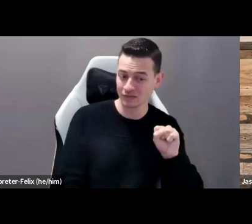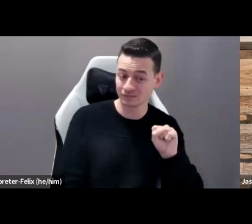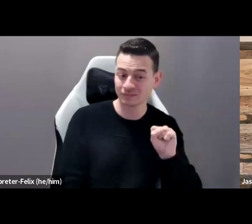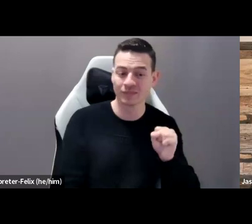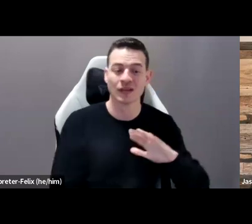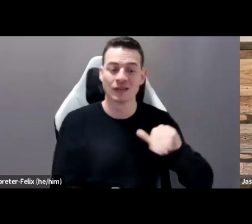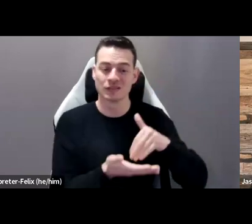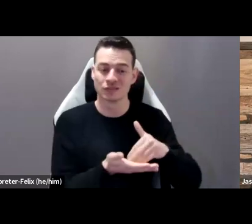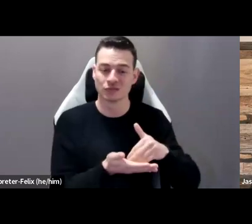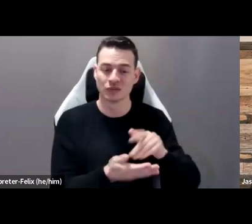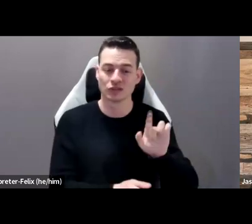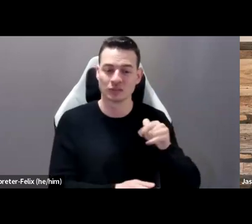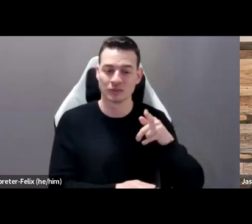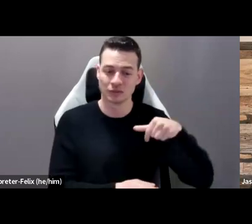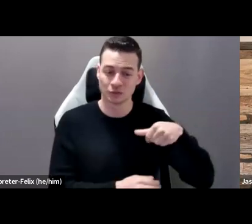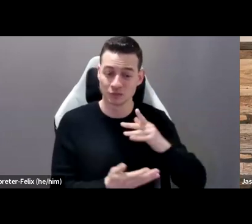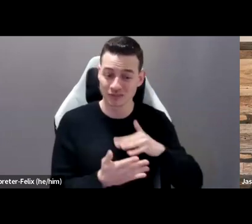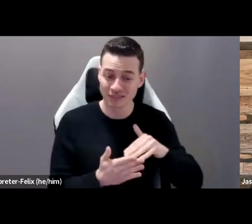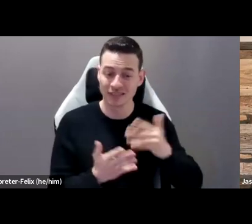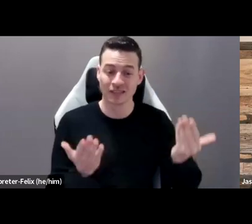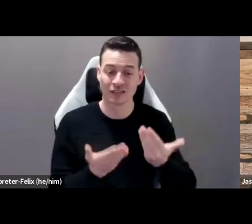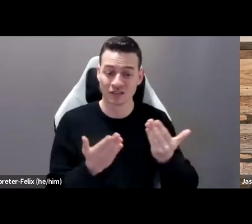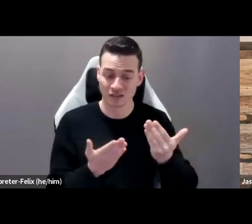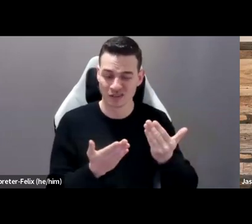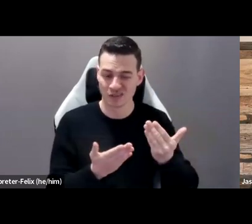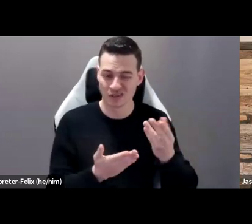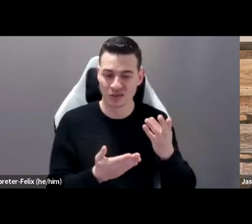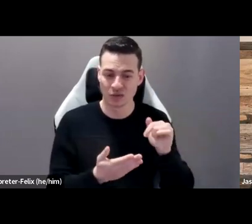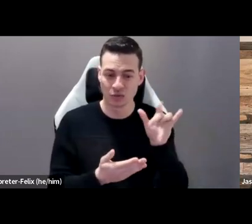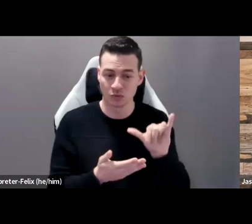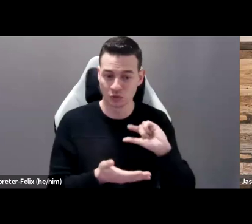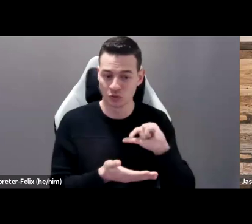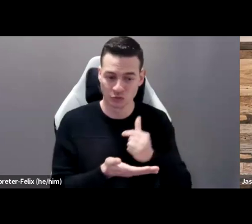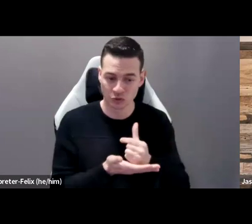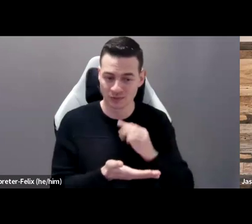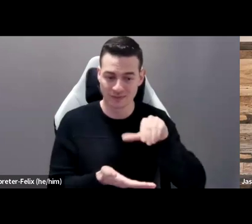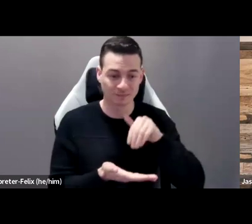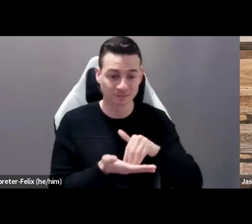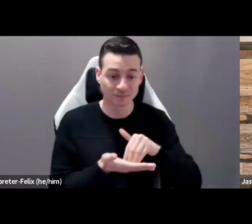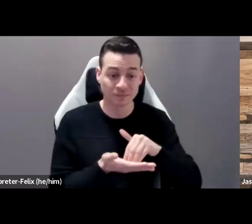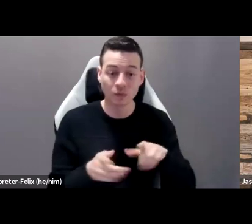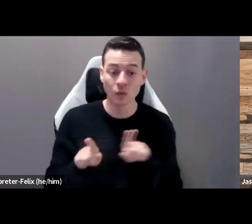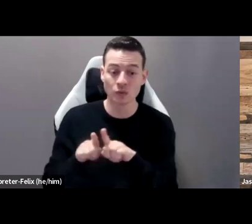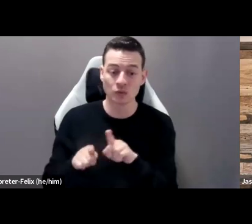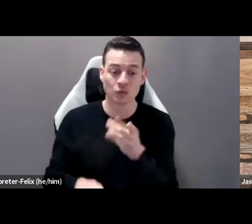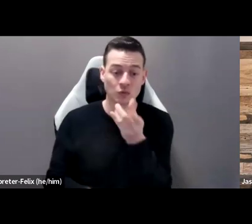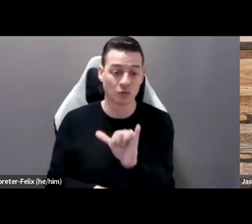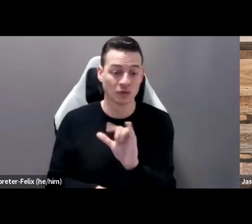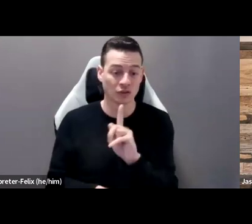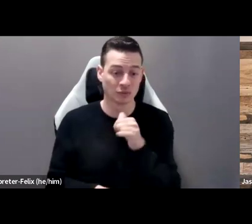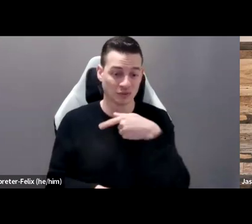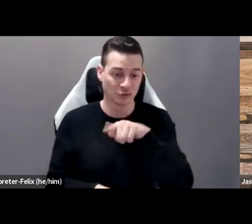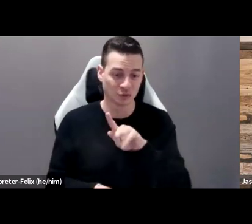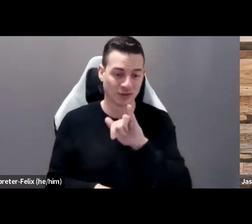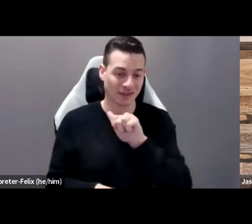Center, and the CUNY LGBTQIA+ Consortium, and NYU Langone